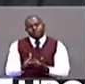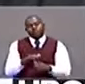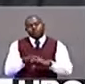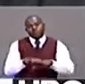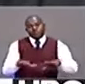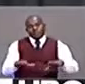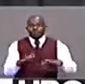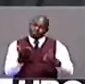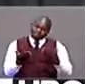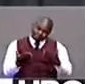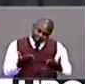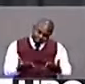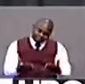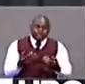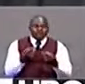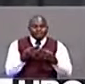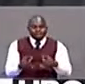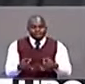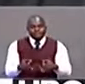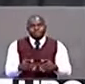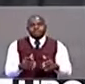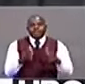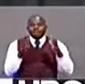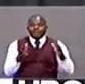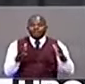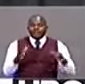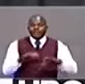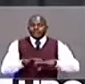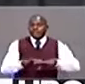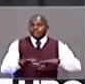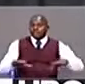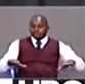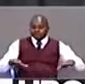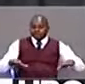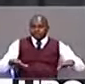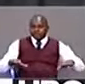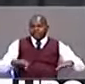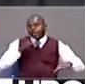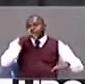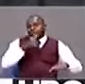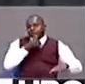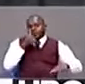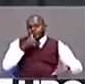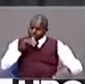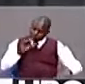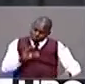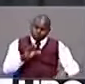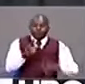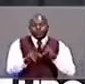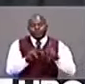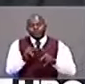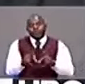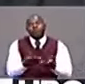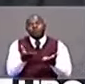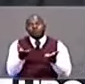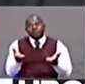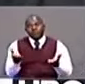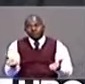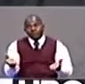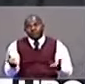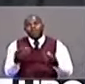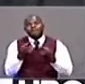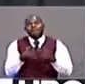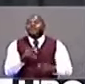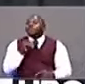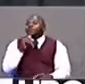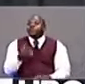be, but the large swath of it, some of it is privately owned by the people there. But they